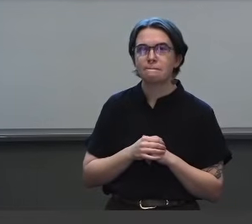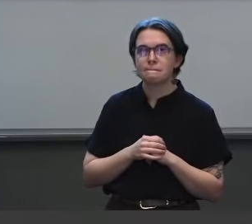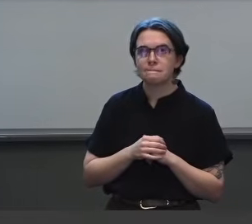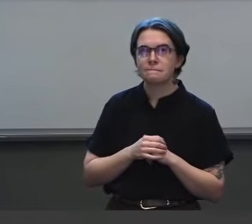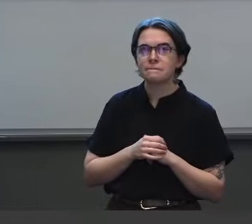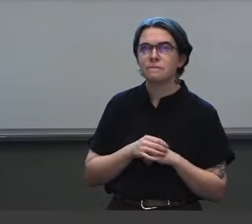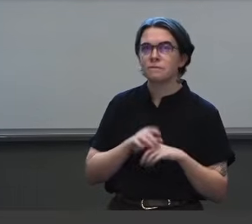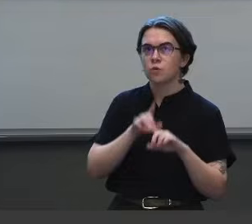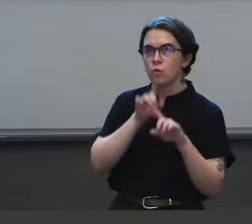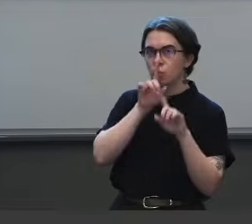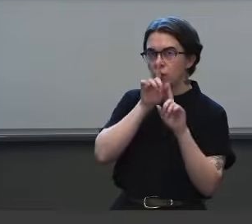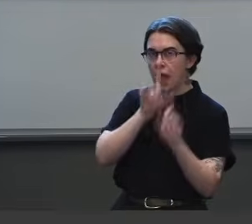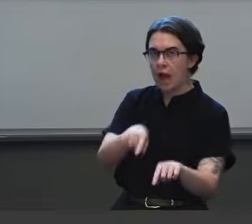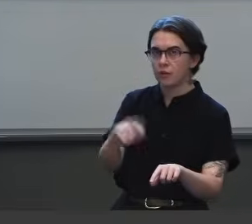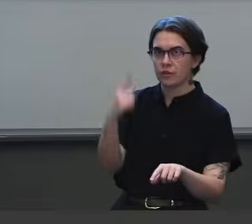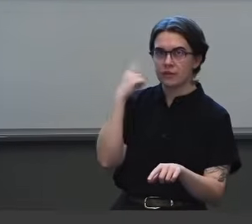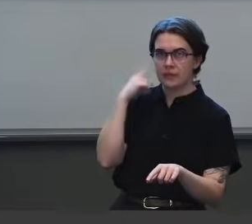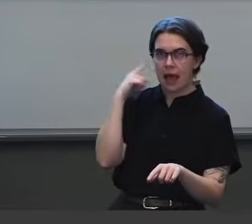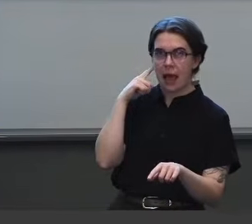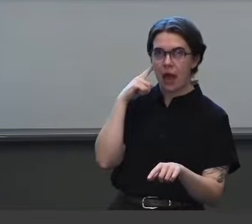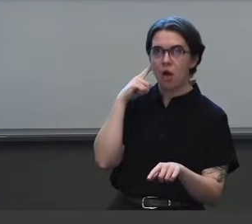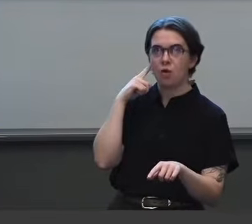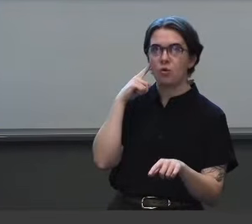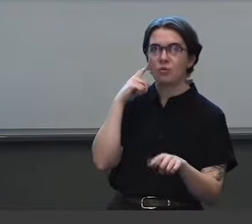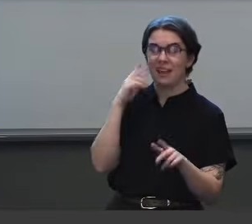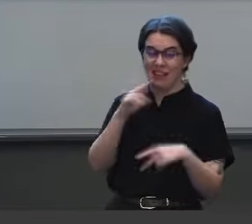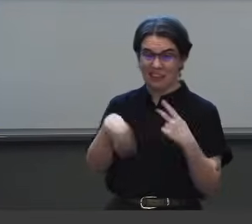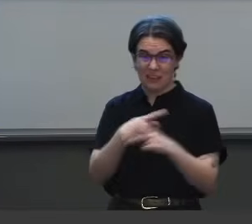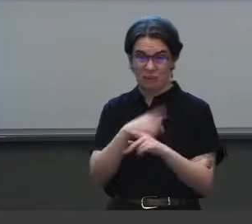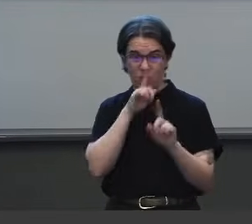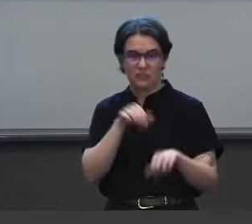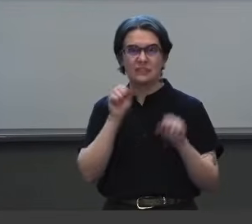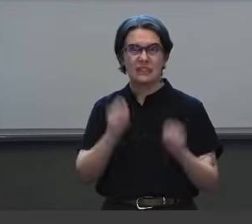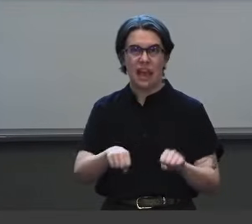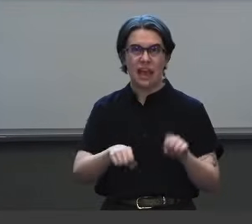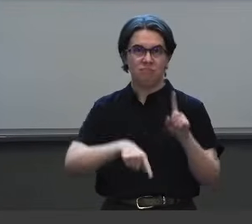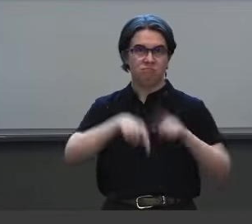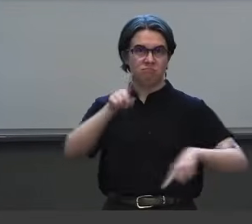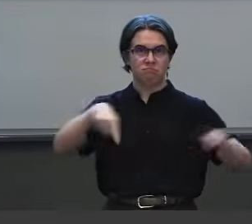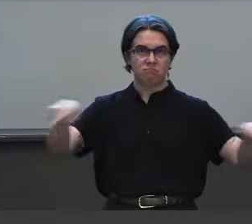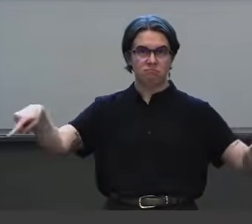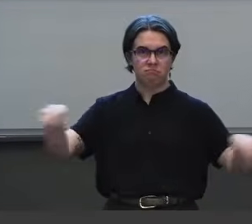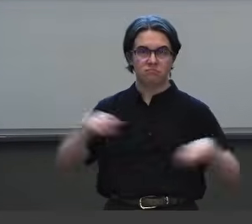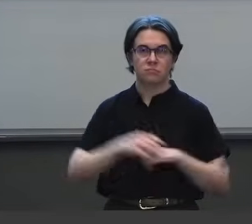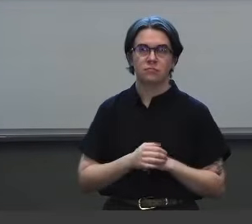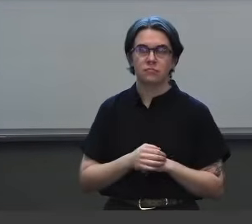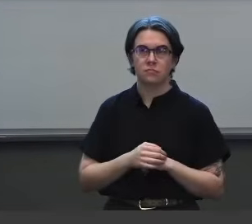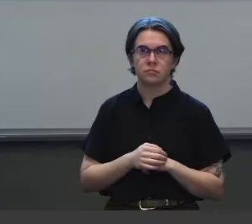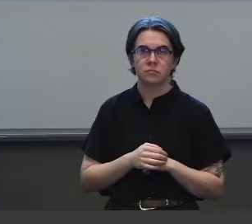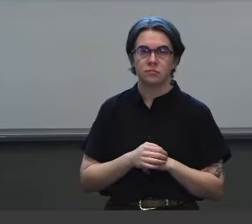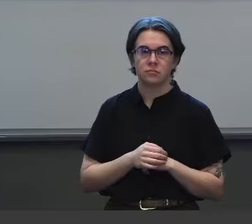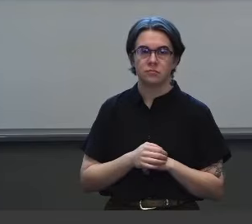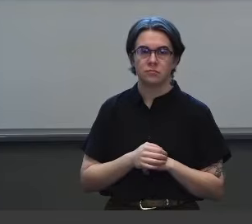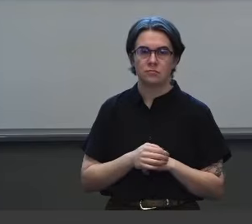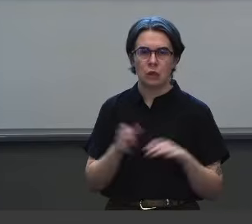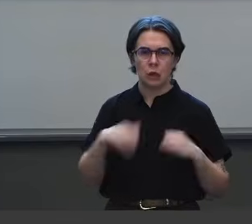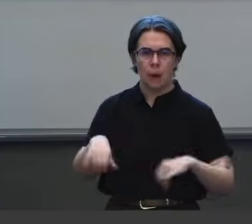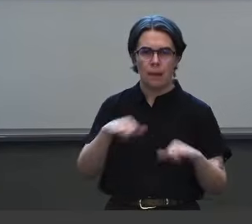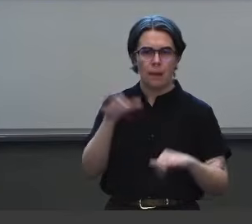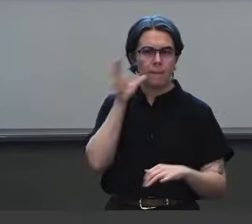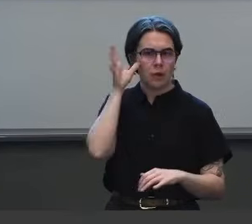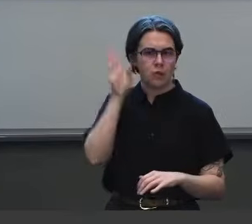intensity. So the most commonly endorsed reactions that parents have given are their child gets